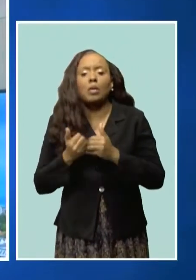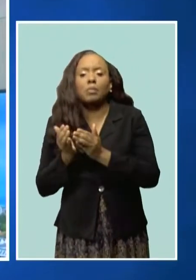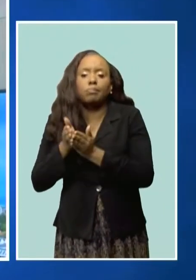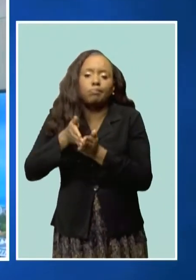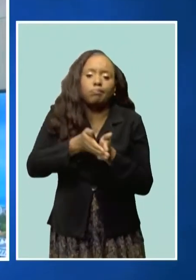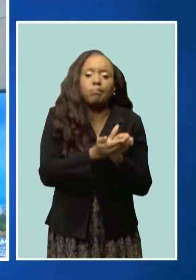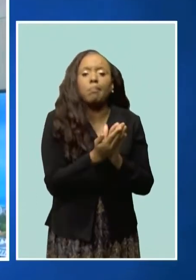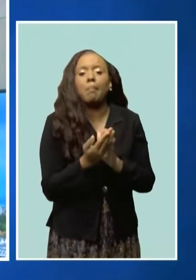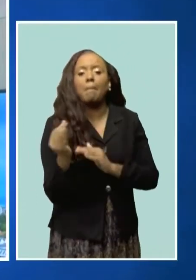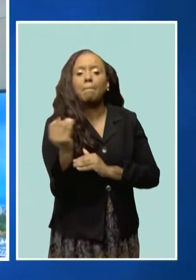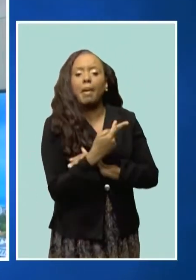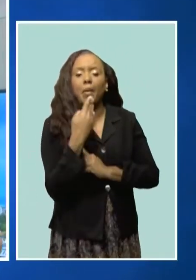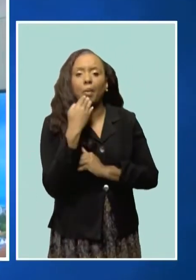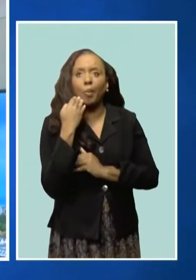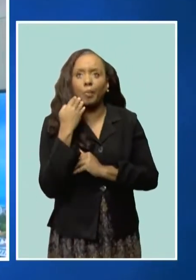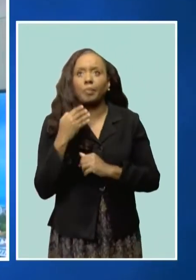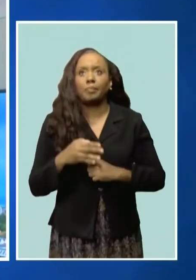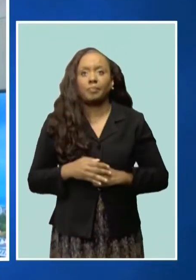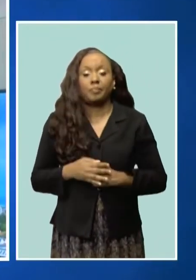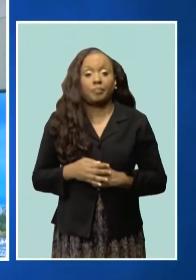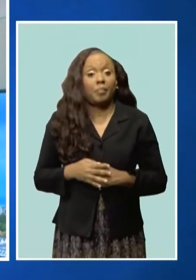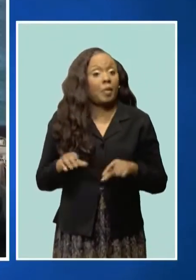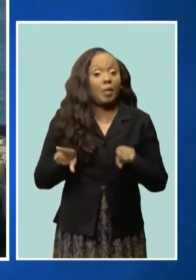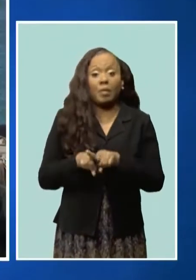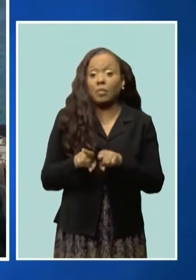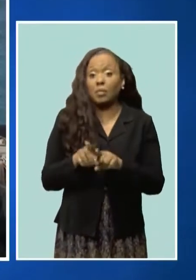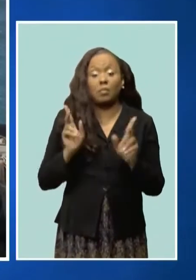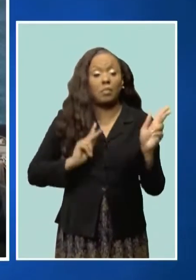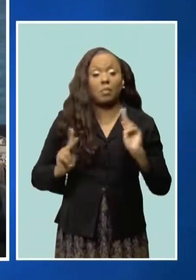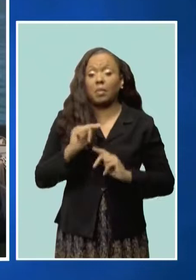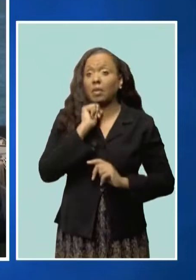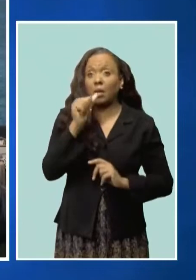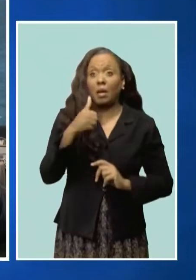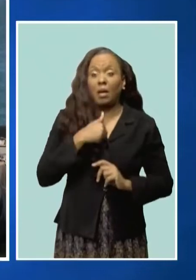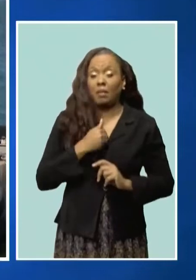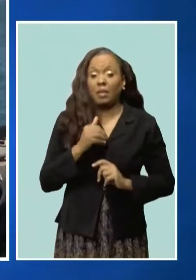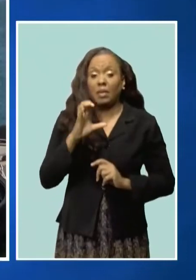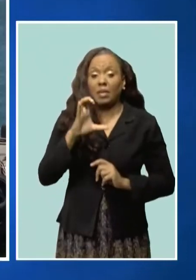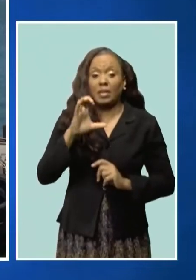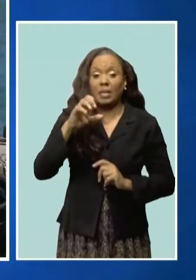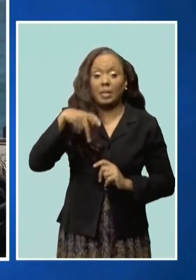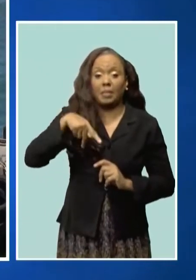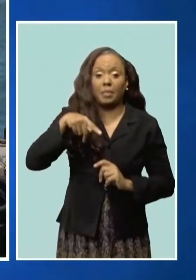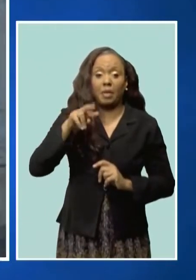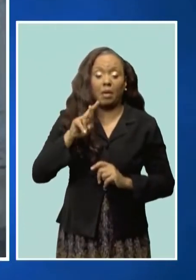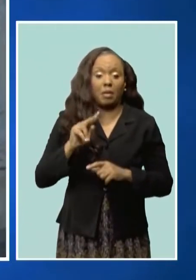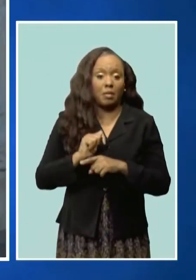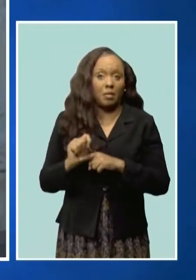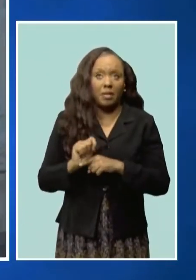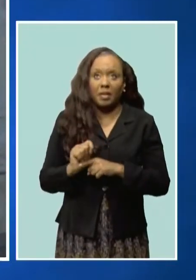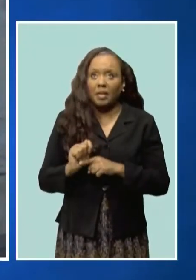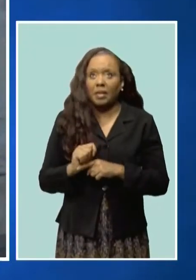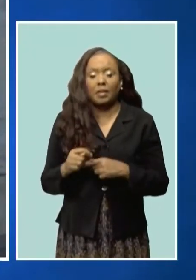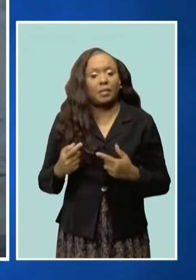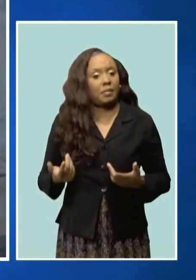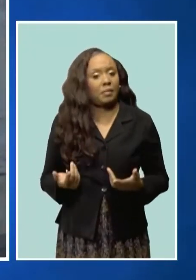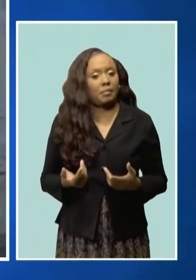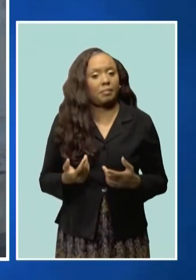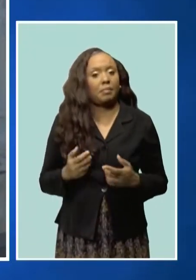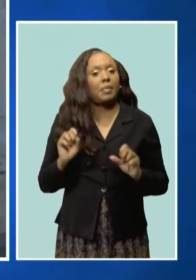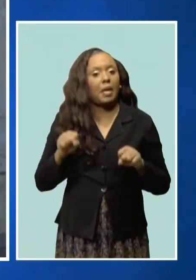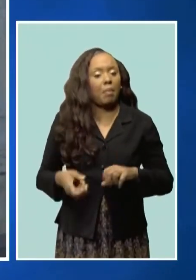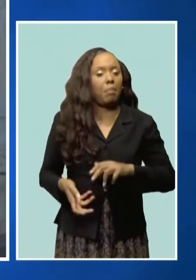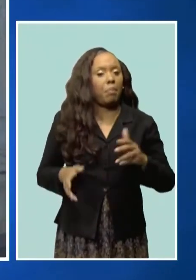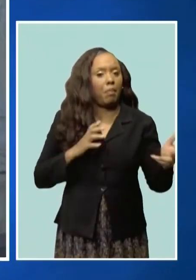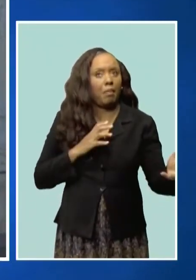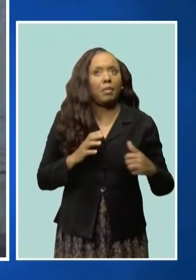obviously that's not safe. Accidents happen very quick out to sea. Sometimes you're boning a fish or cleaning